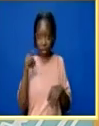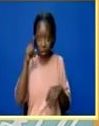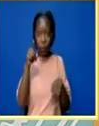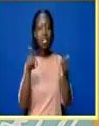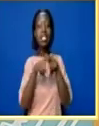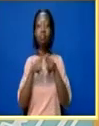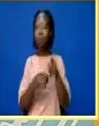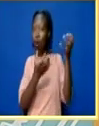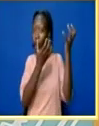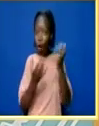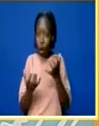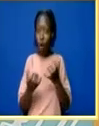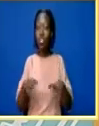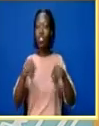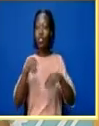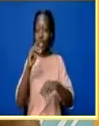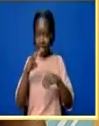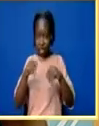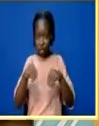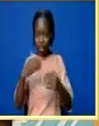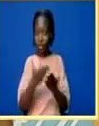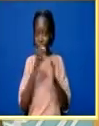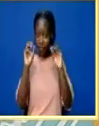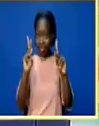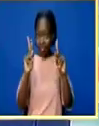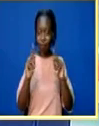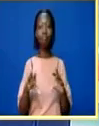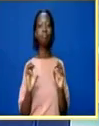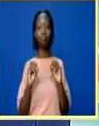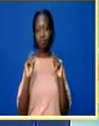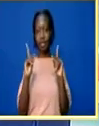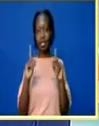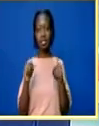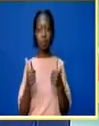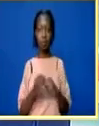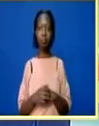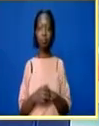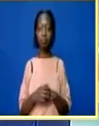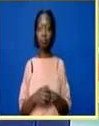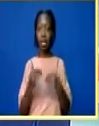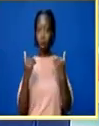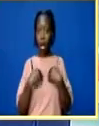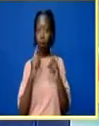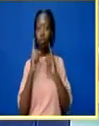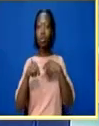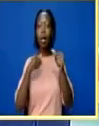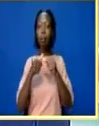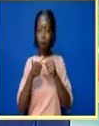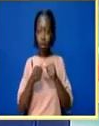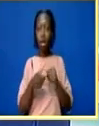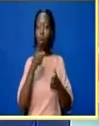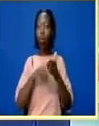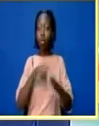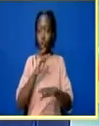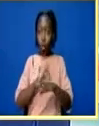erosion. Okay? All right. Uh-huh. Good. So, we have talked about the agents of soil erosion.